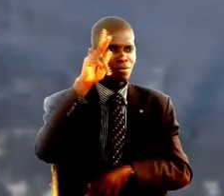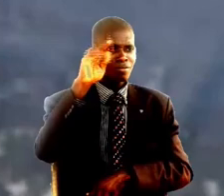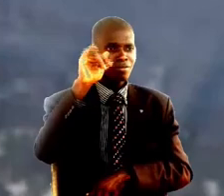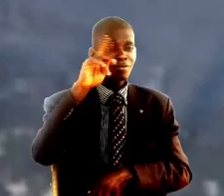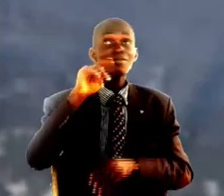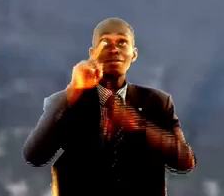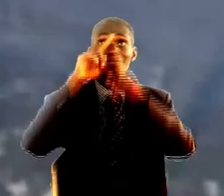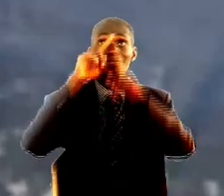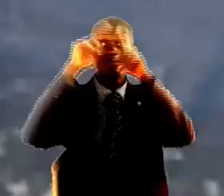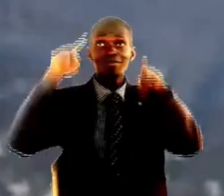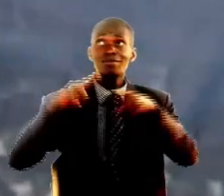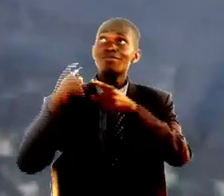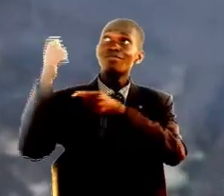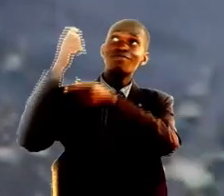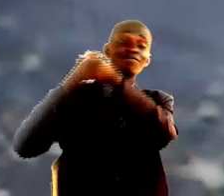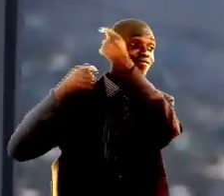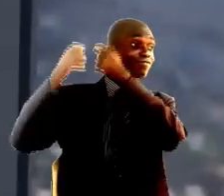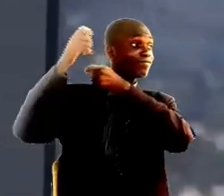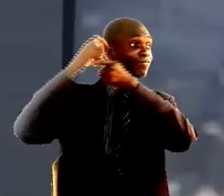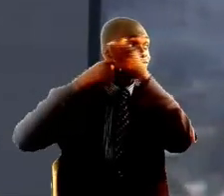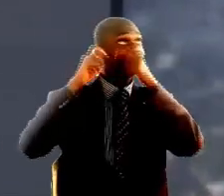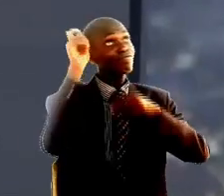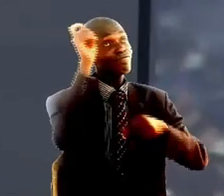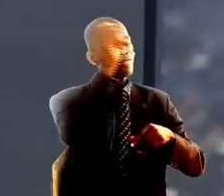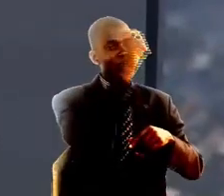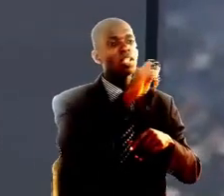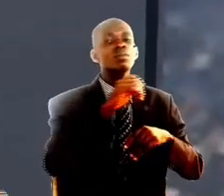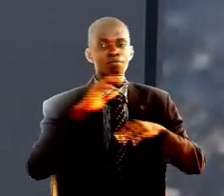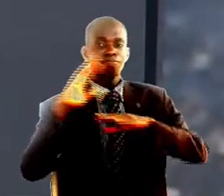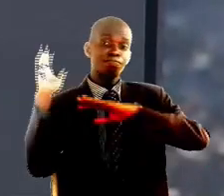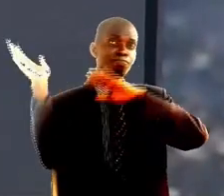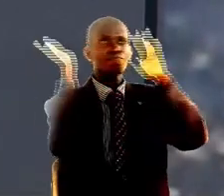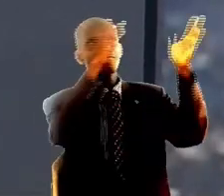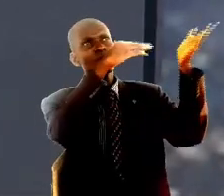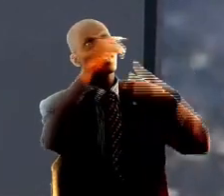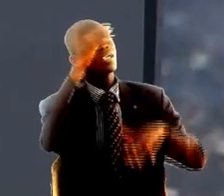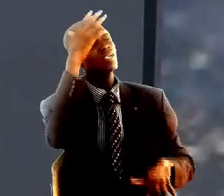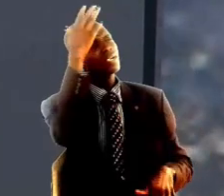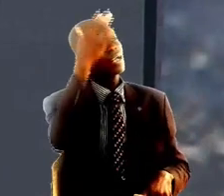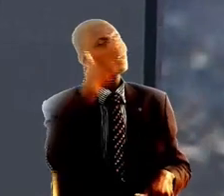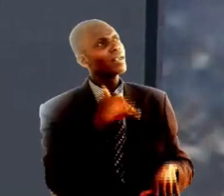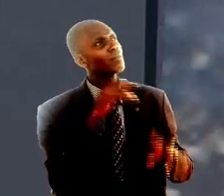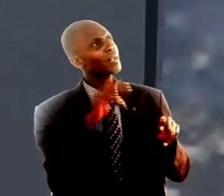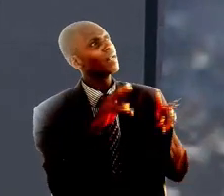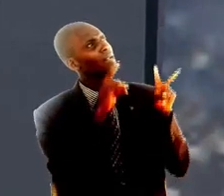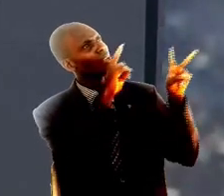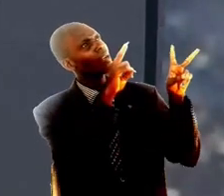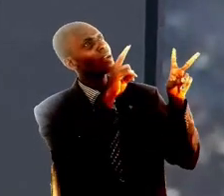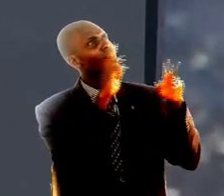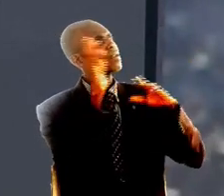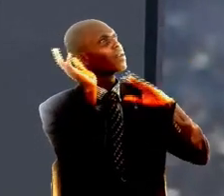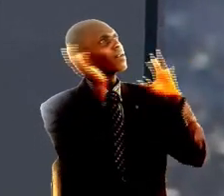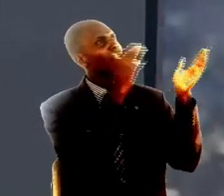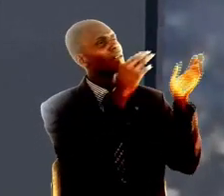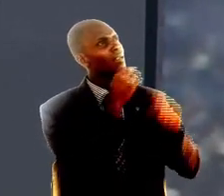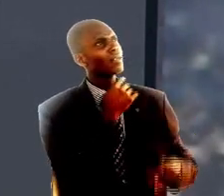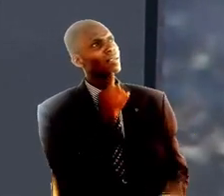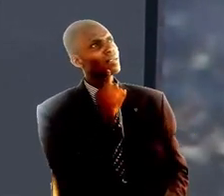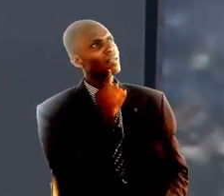like that. And then the big kite said, try. He said, no, I don't think I